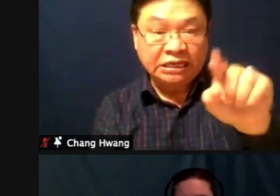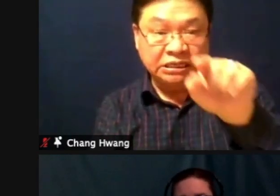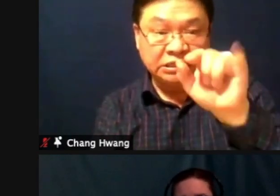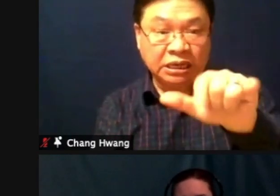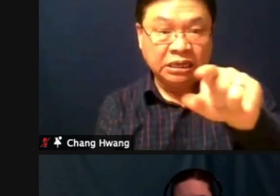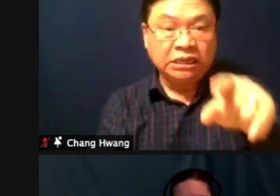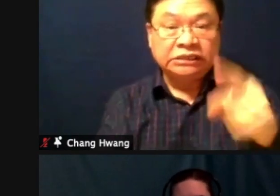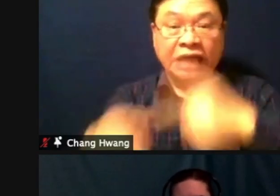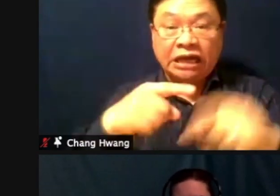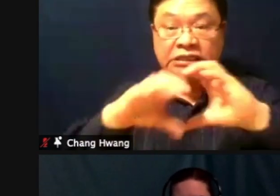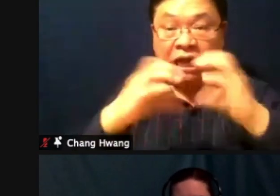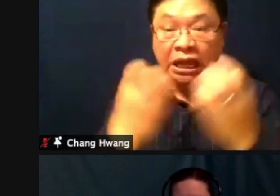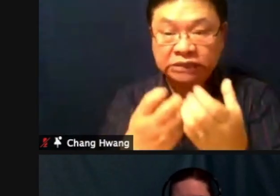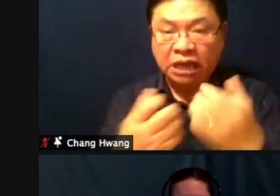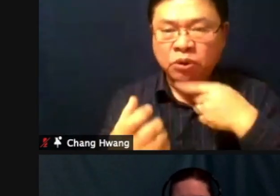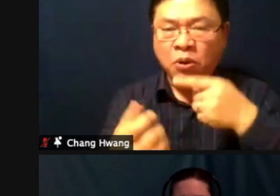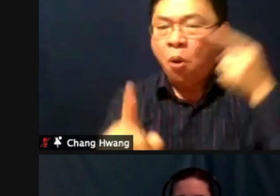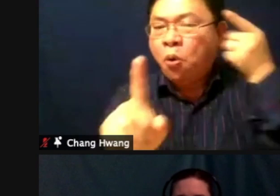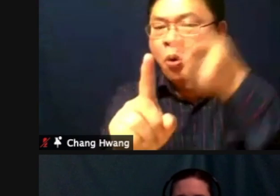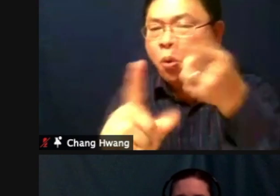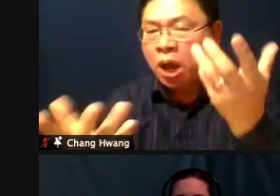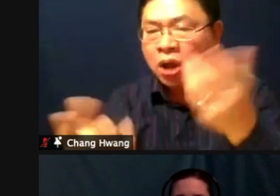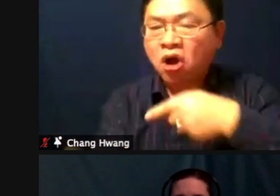people to find out about the class offering.